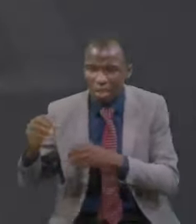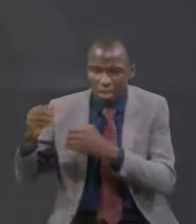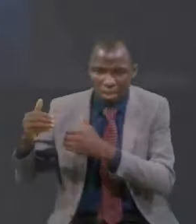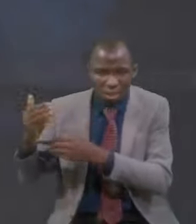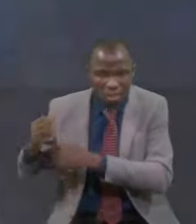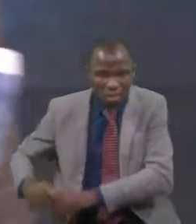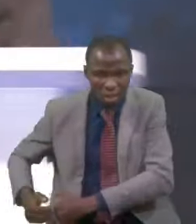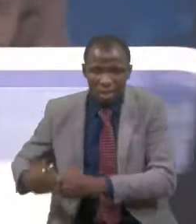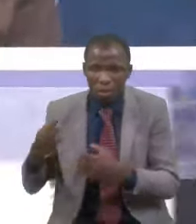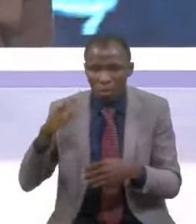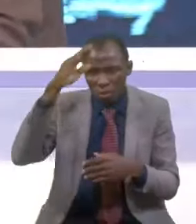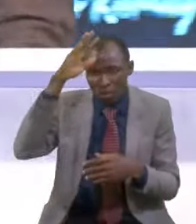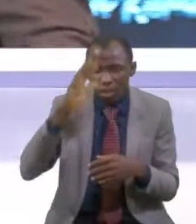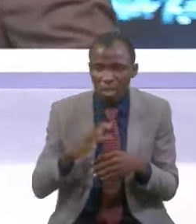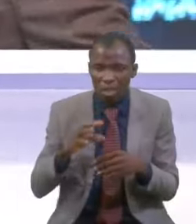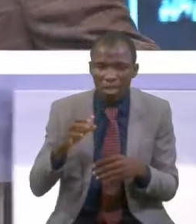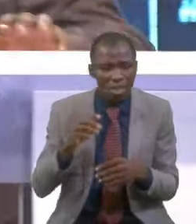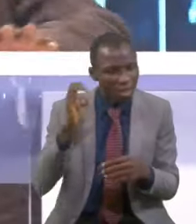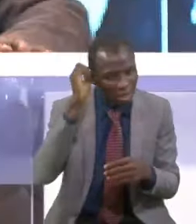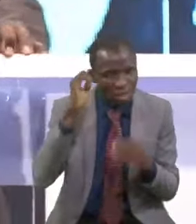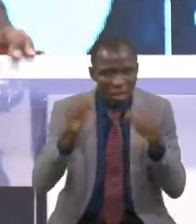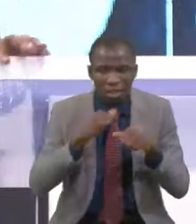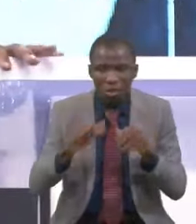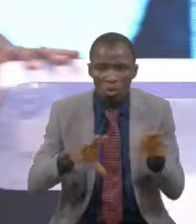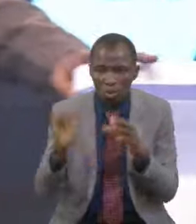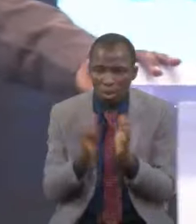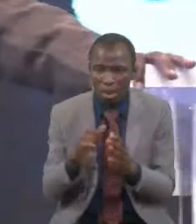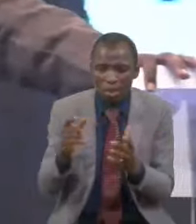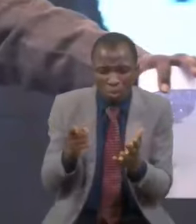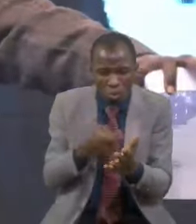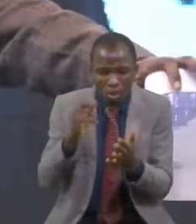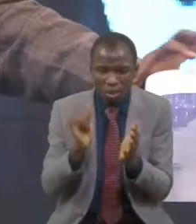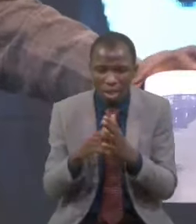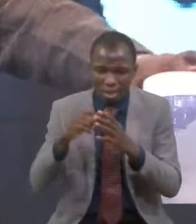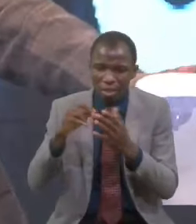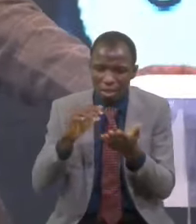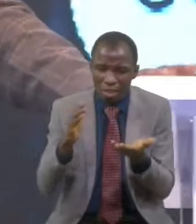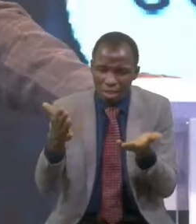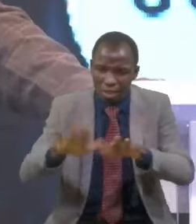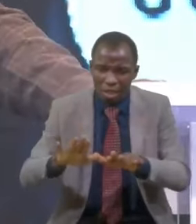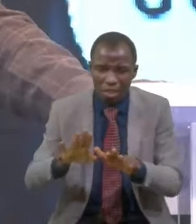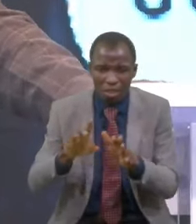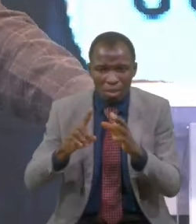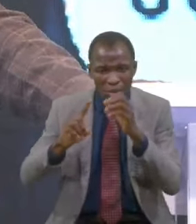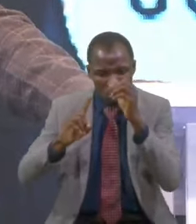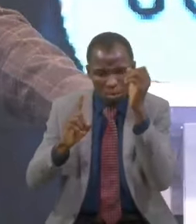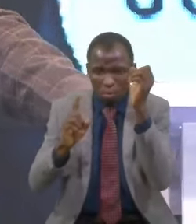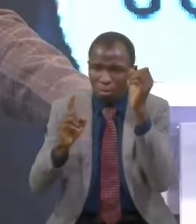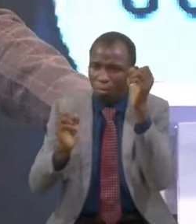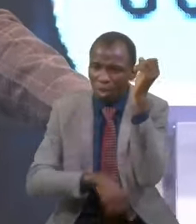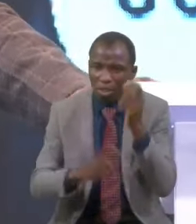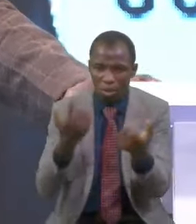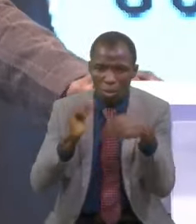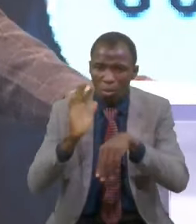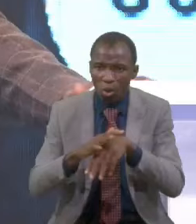cannot do that. Once that death penalty comes upon him, the soul